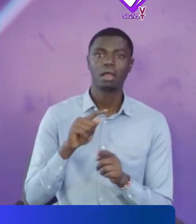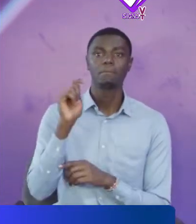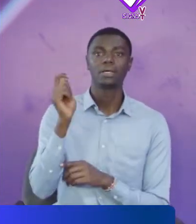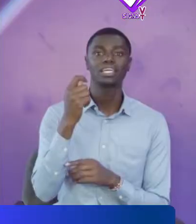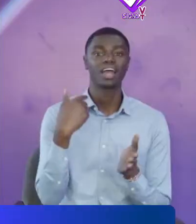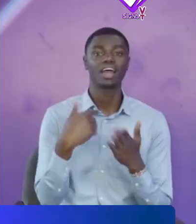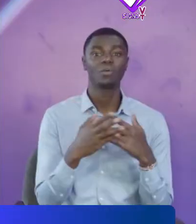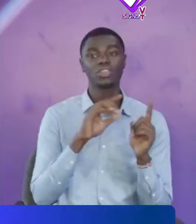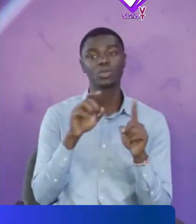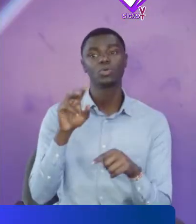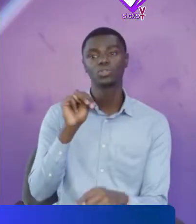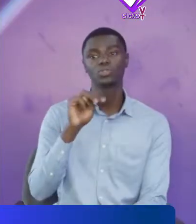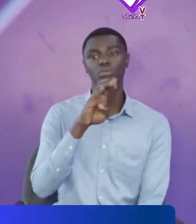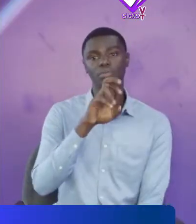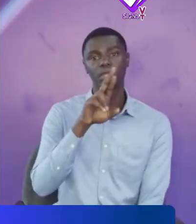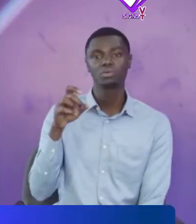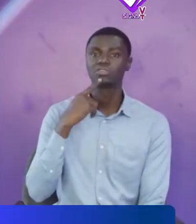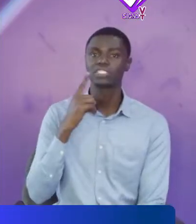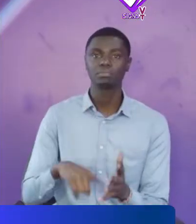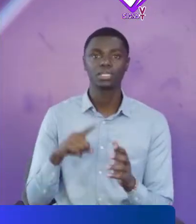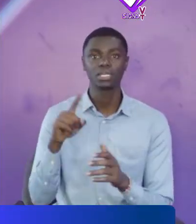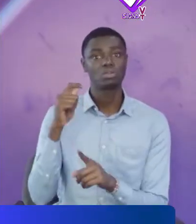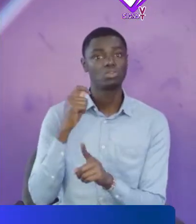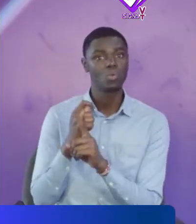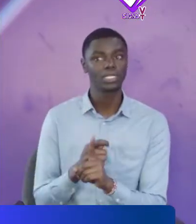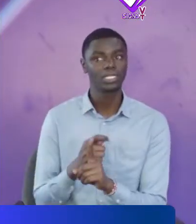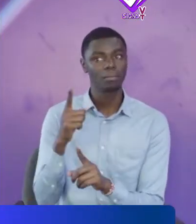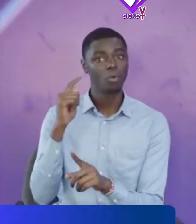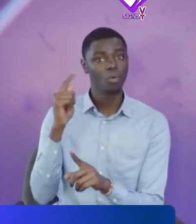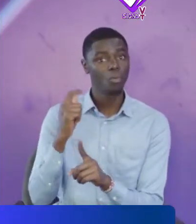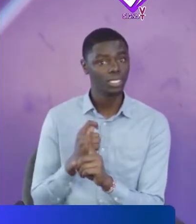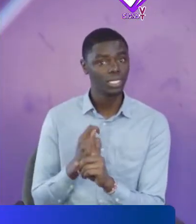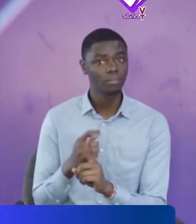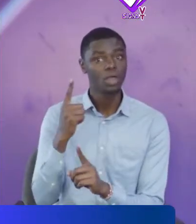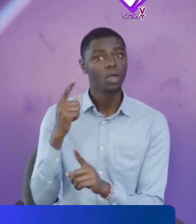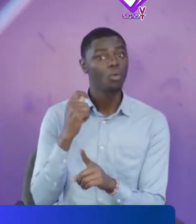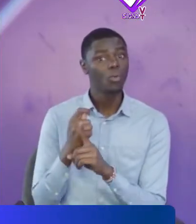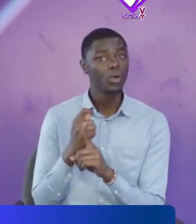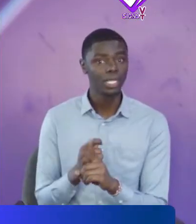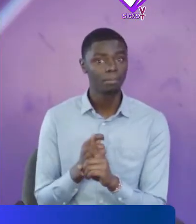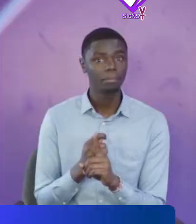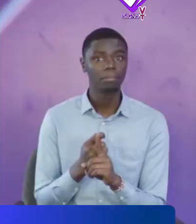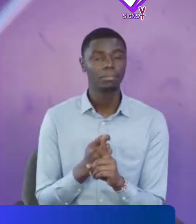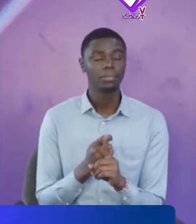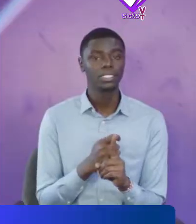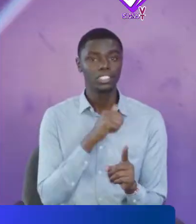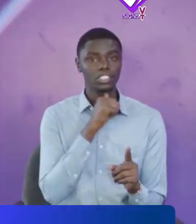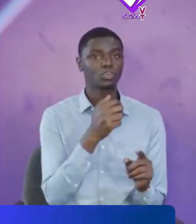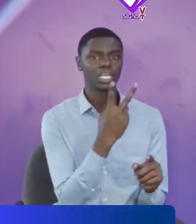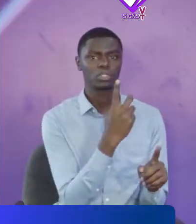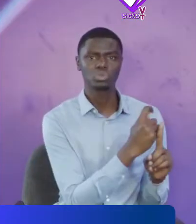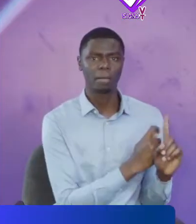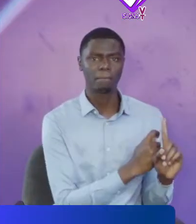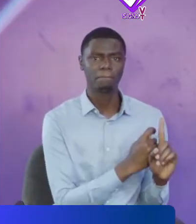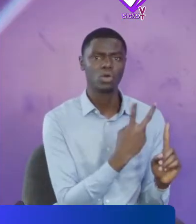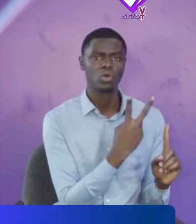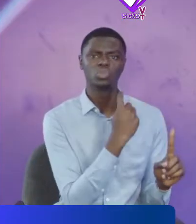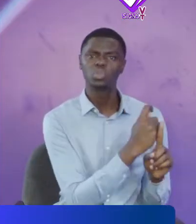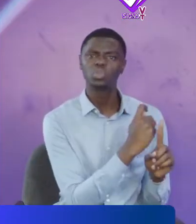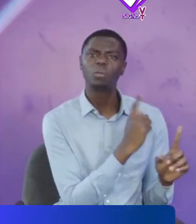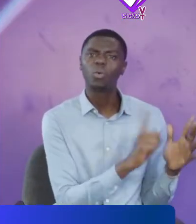go to bed, you still hear one term. One term is more romantic, like two term. Two term,